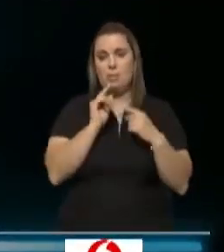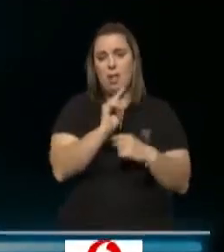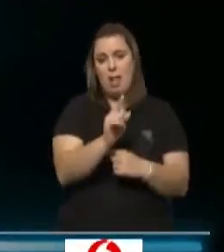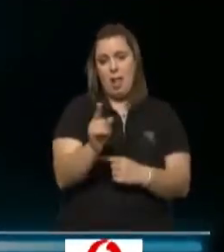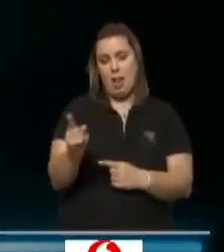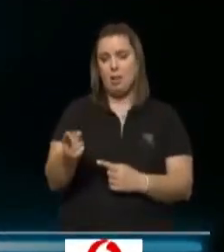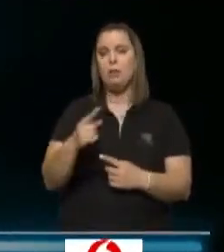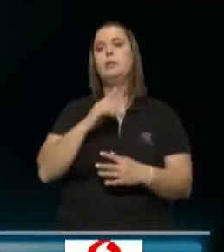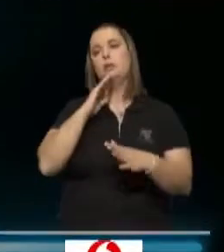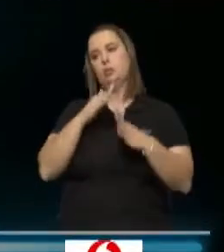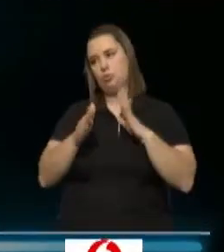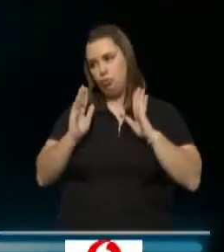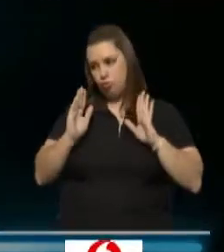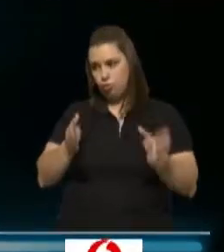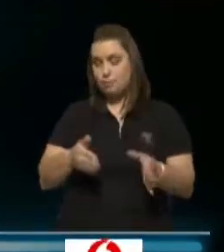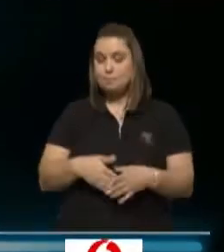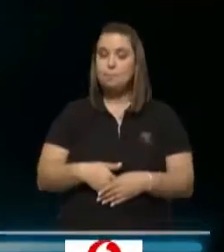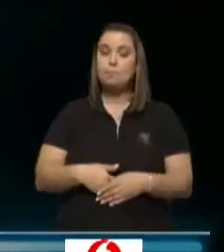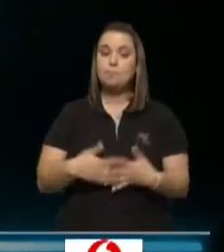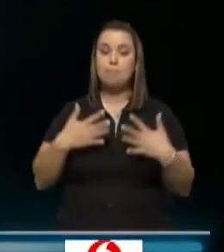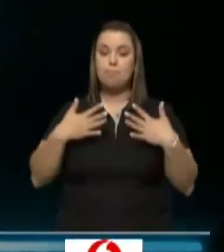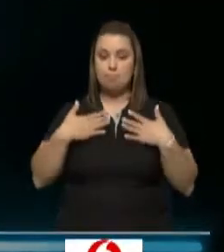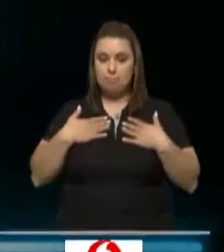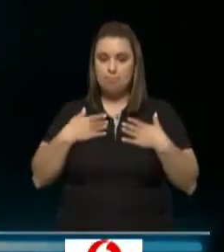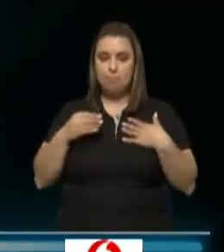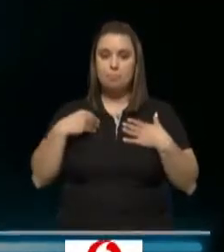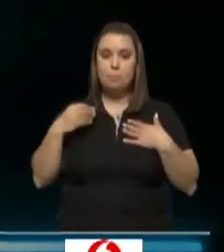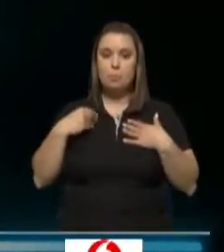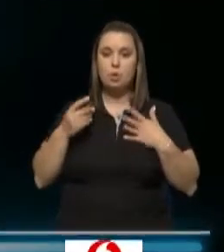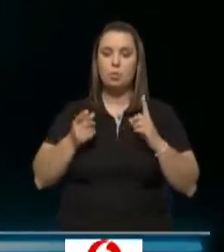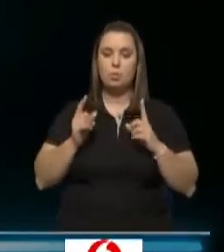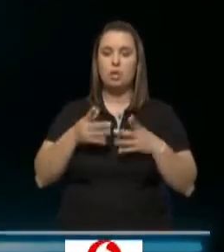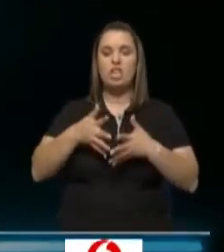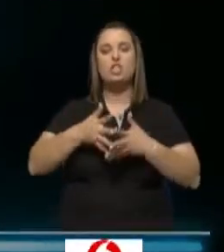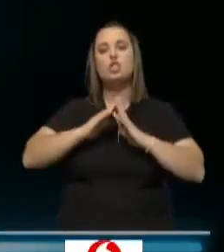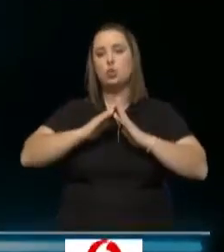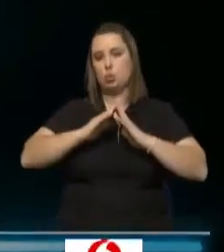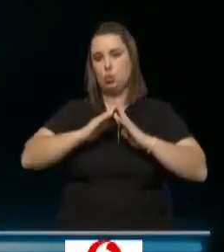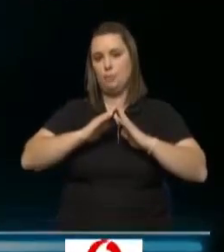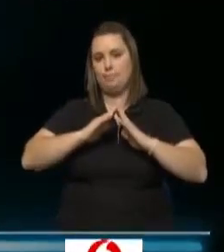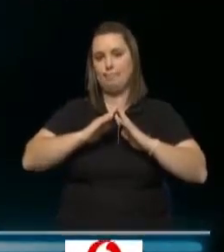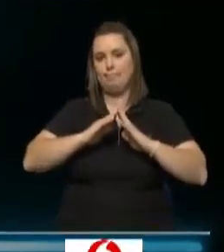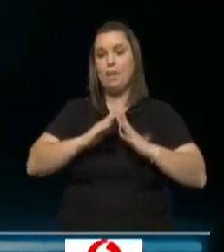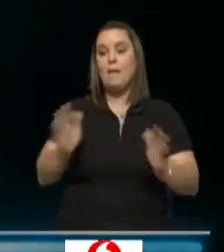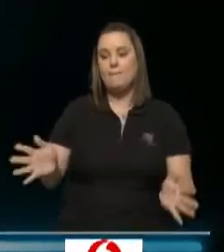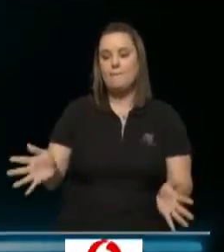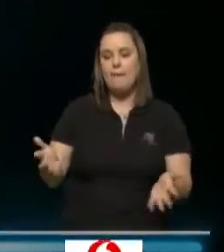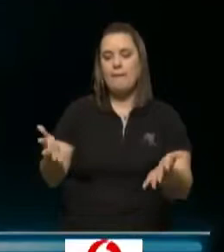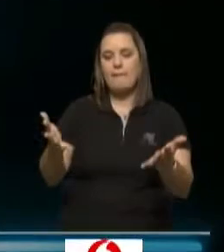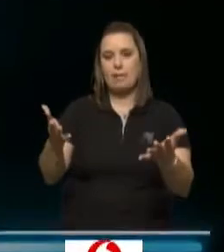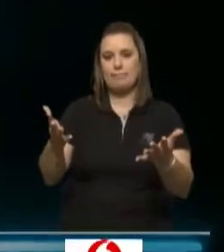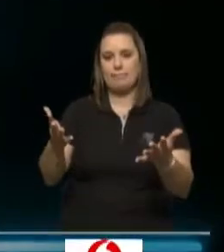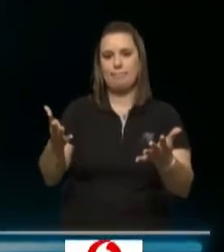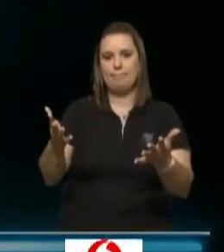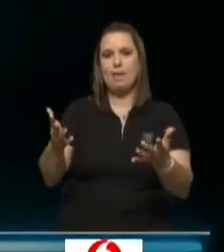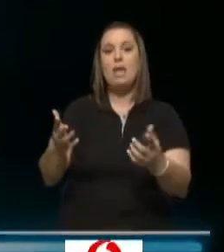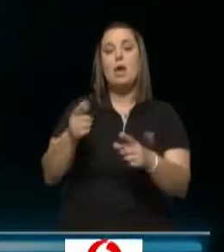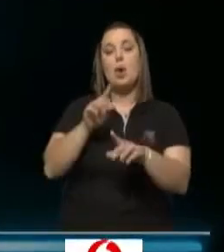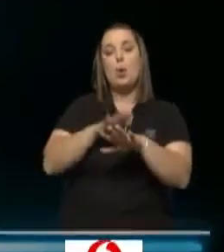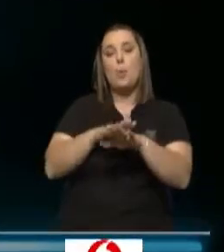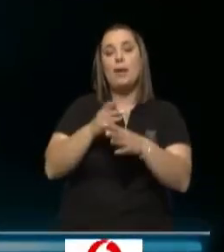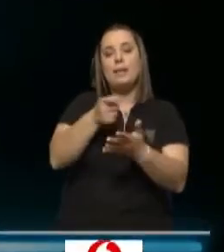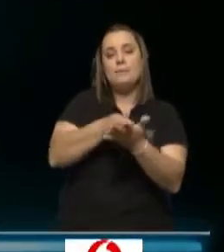someone responsible, we know who it is, it's happened already. I'm more concerned about the structural elements